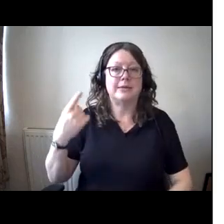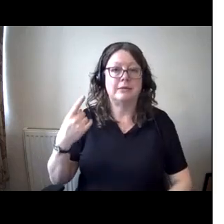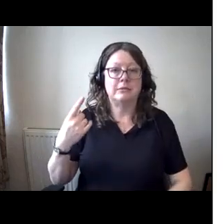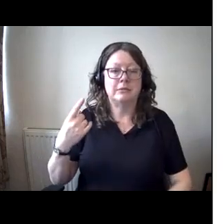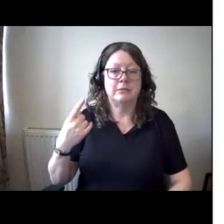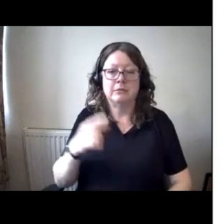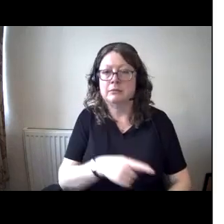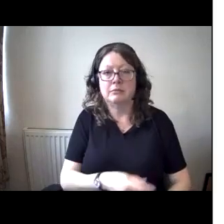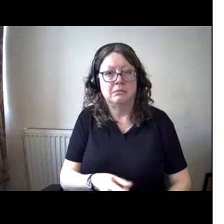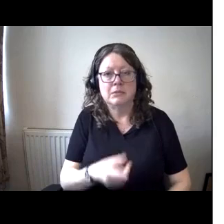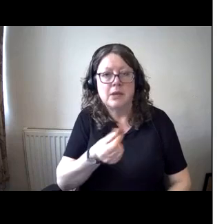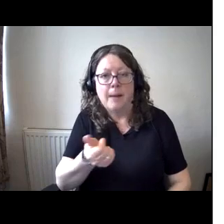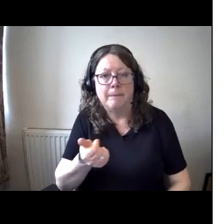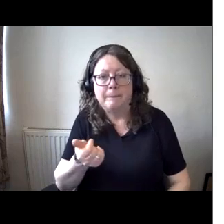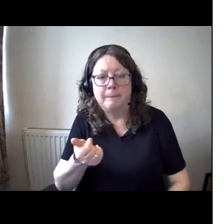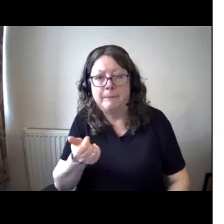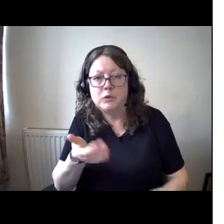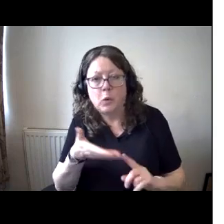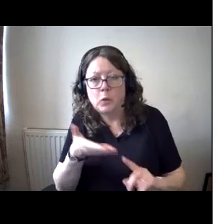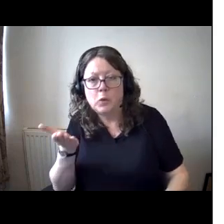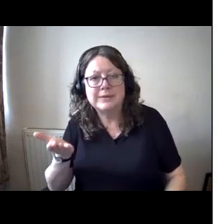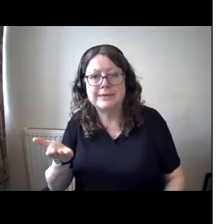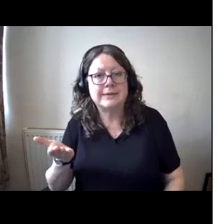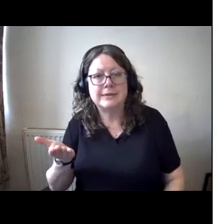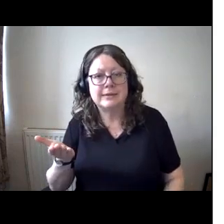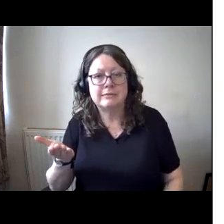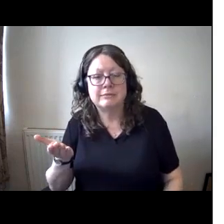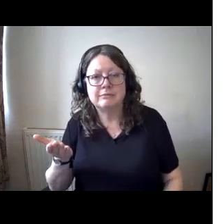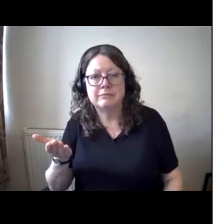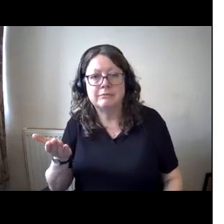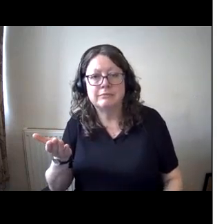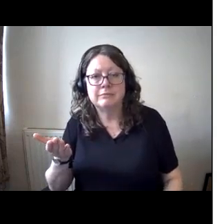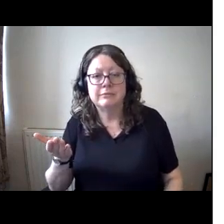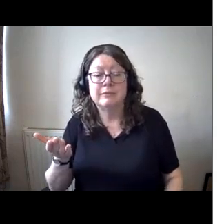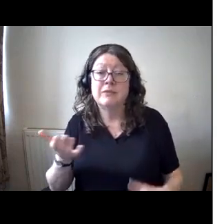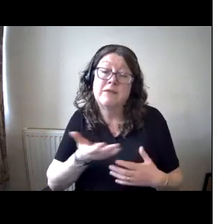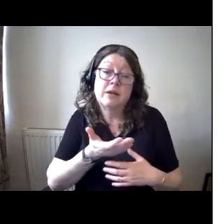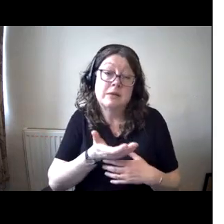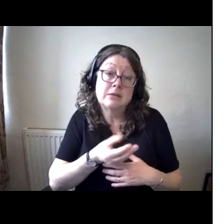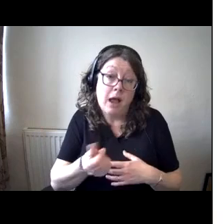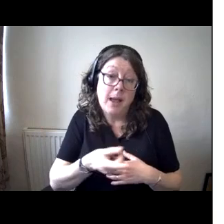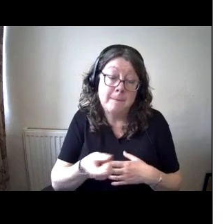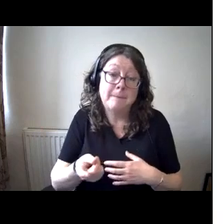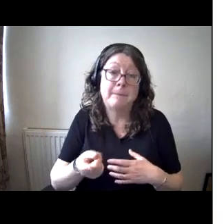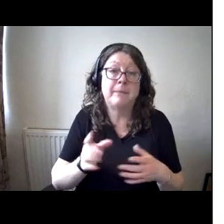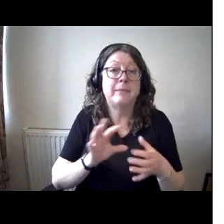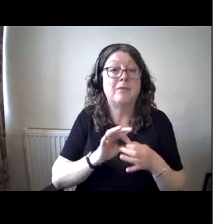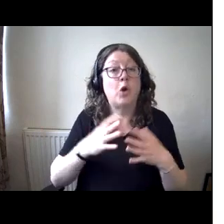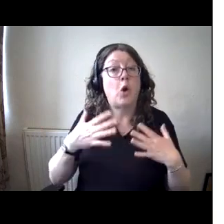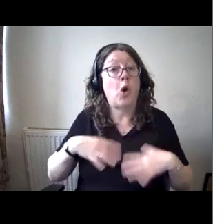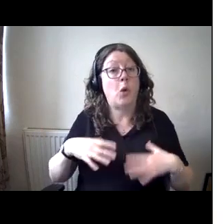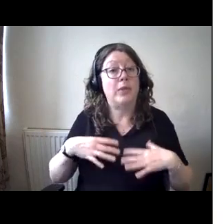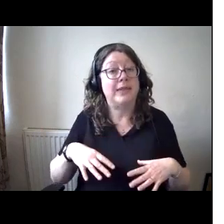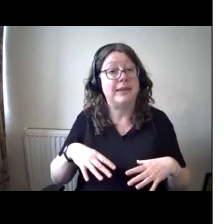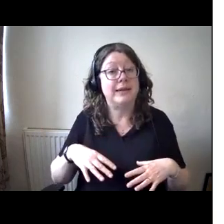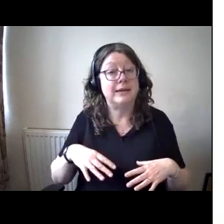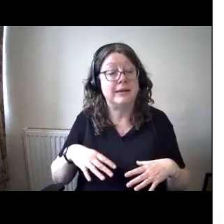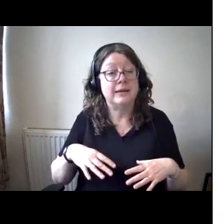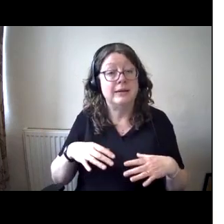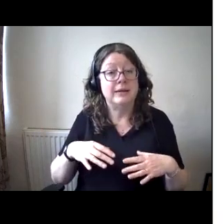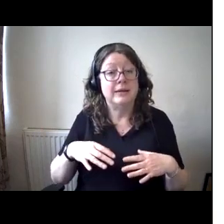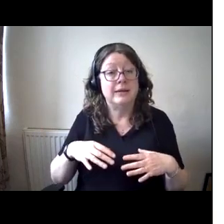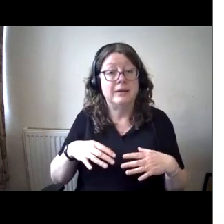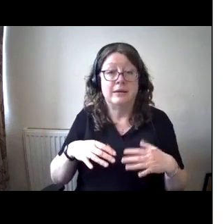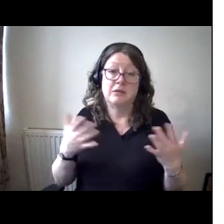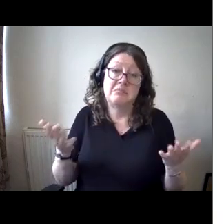necessarily react the way we would expect them to. For some of our young people, thinking about in terms of clothing, so it might be that, you know, for these